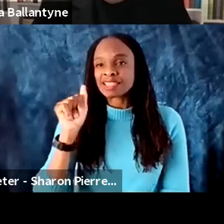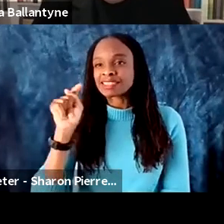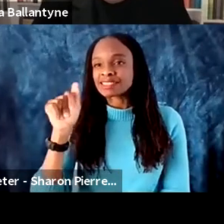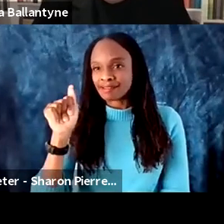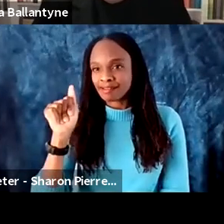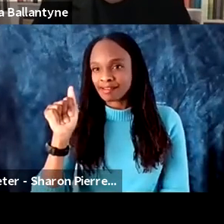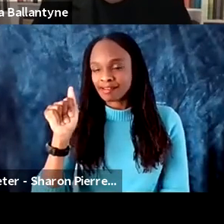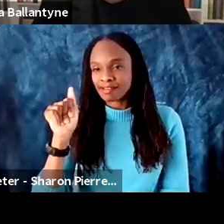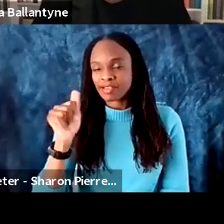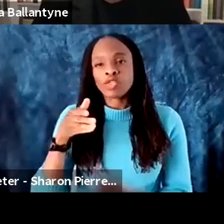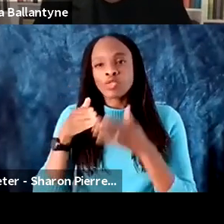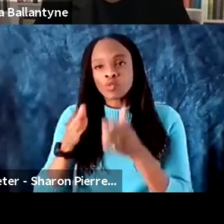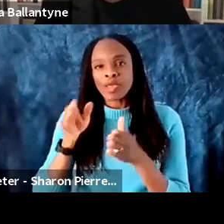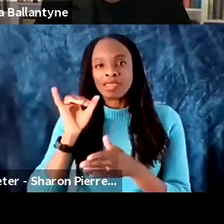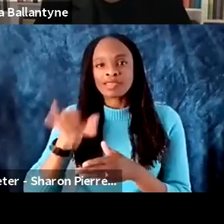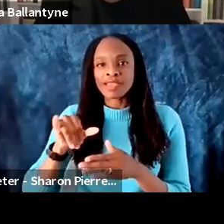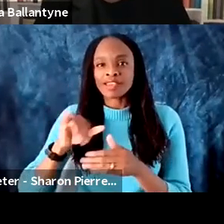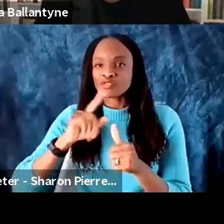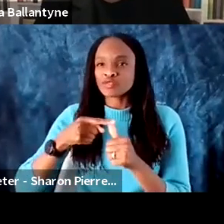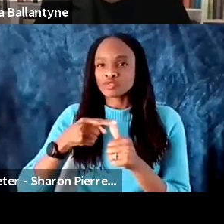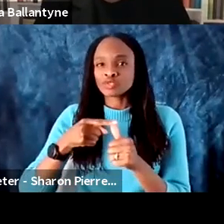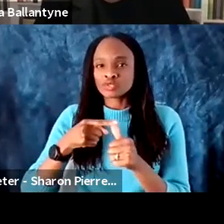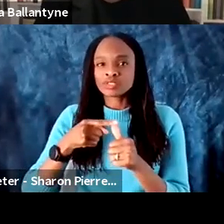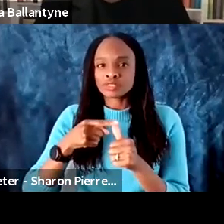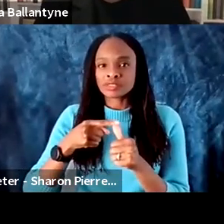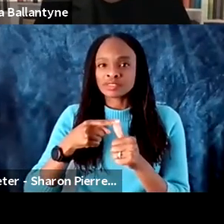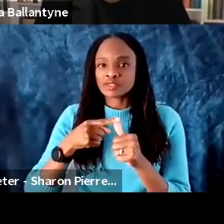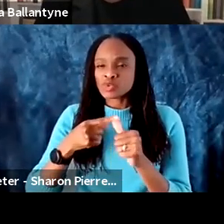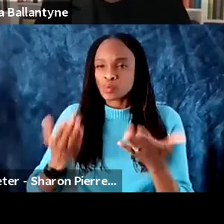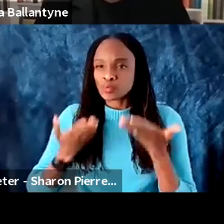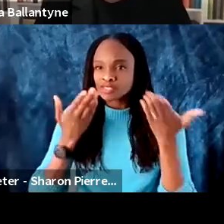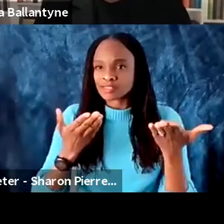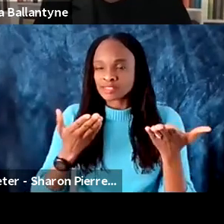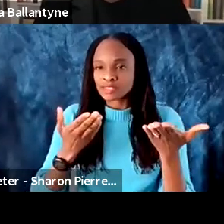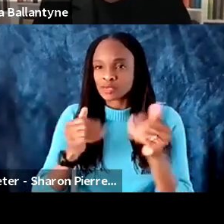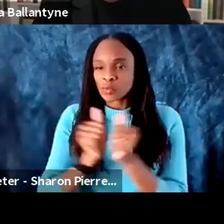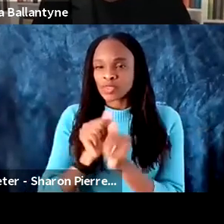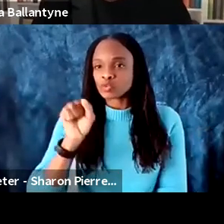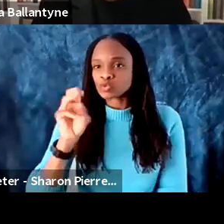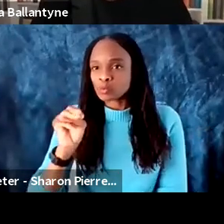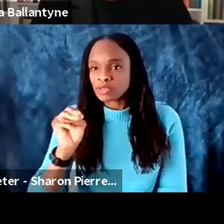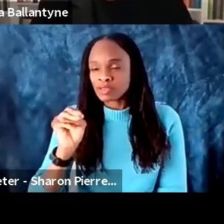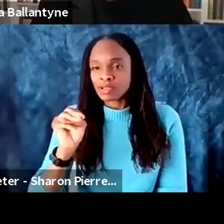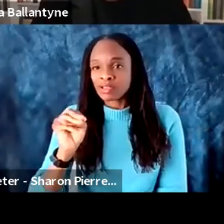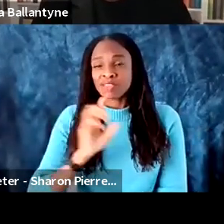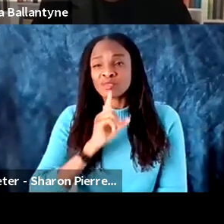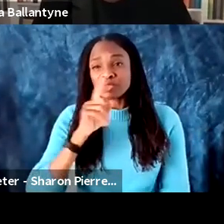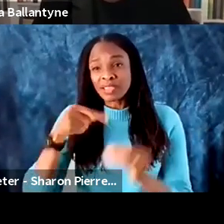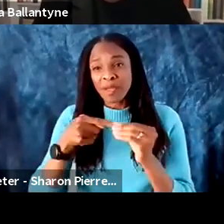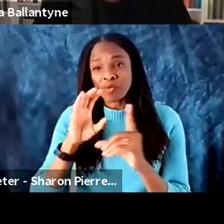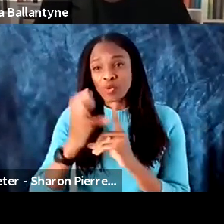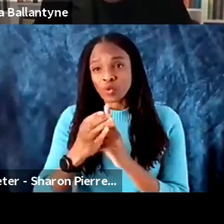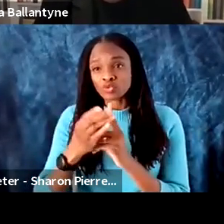really, the way that it was originally presented in terms of social media and sort of social, it was really about culture